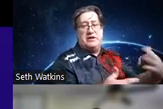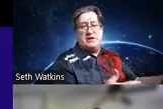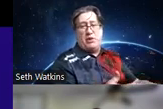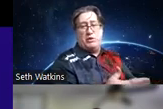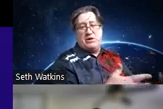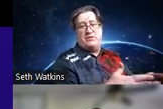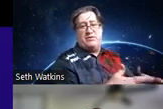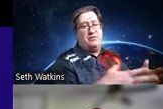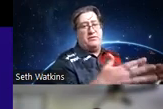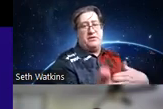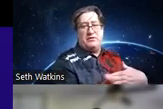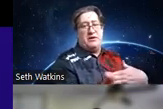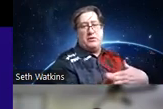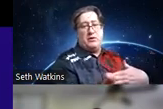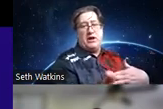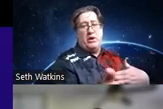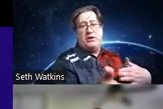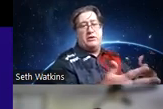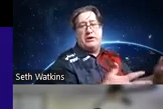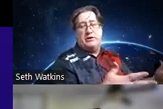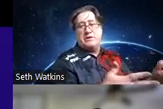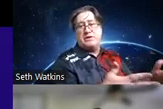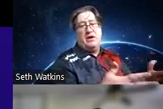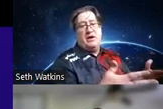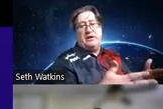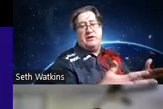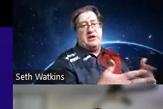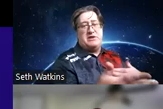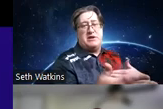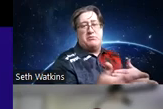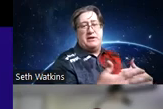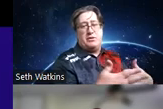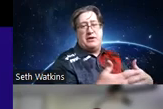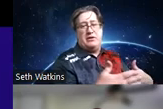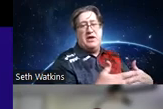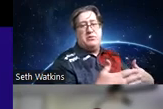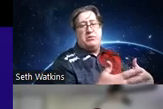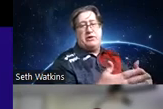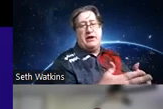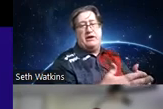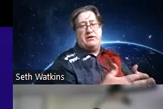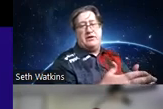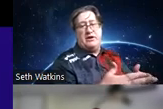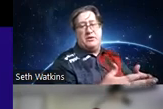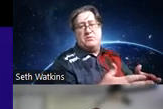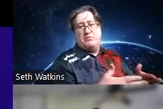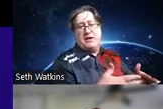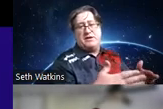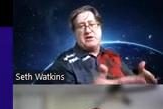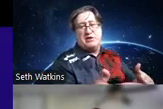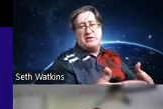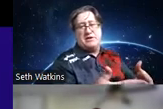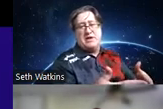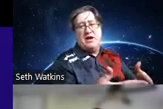to dispose of, you know, equipment or needles. And there needs to be some place where people can get, you know,